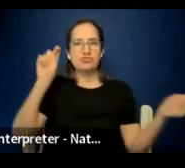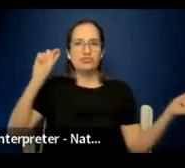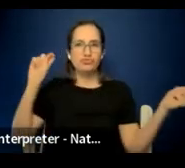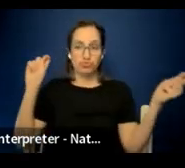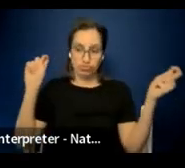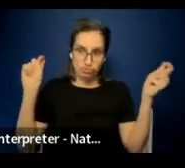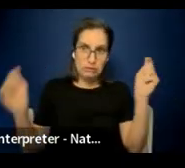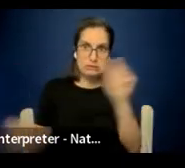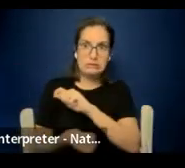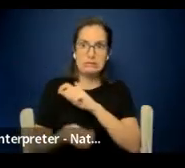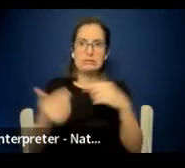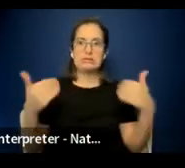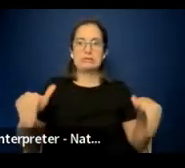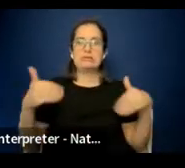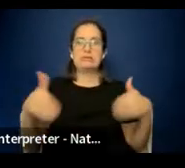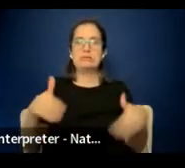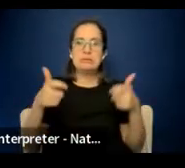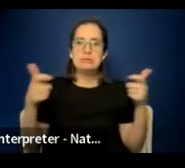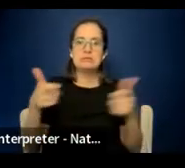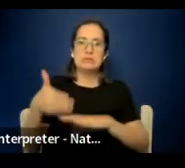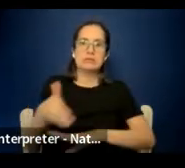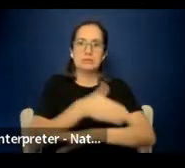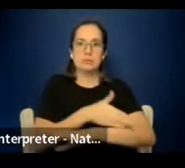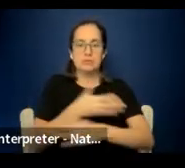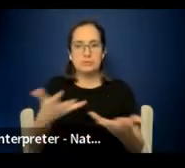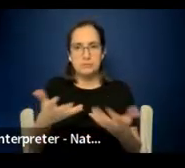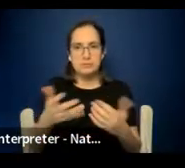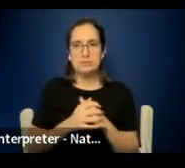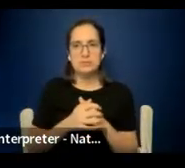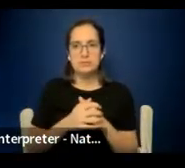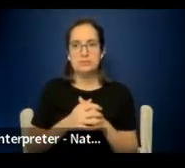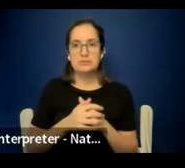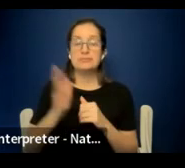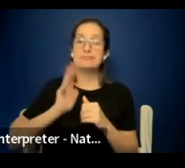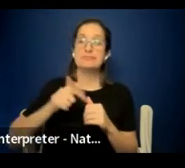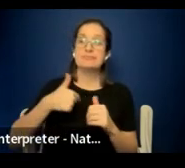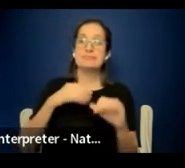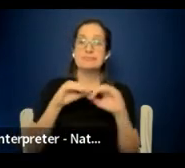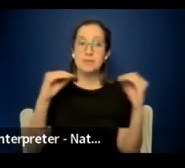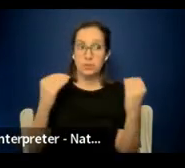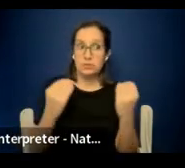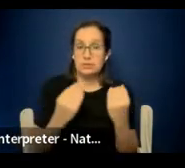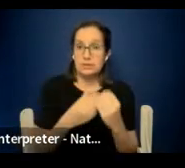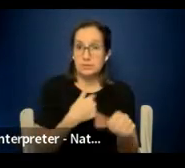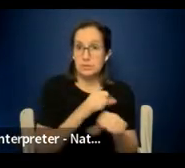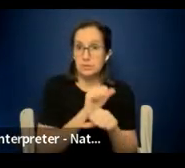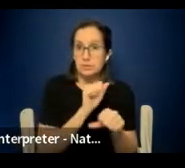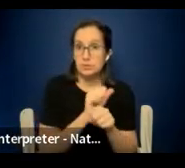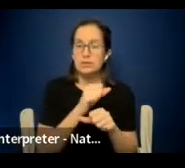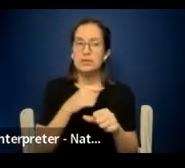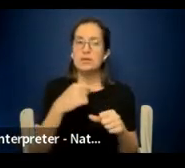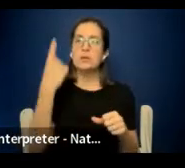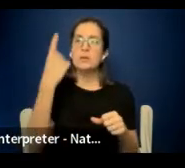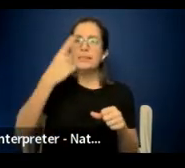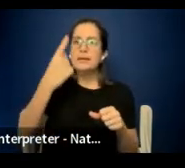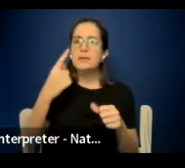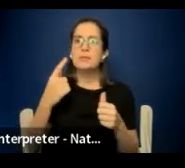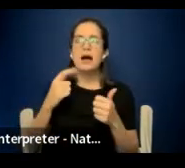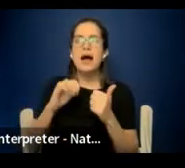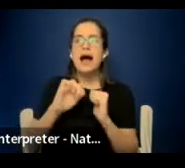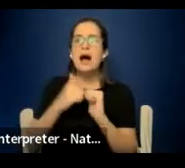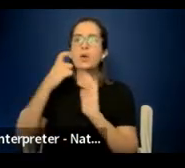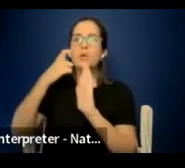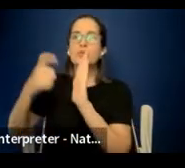you know, how do we recognize volunteers and how do we make sure leadership sees all the incredible work volunteers are